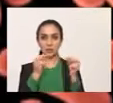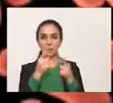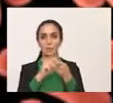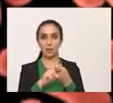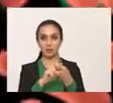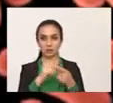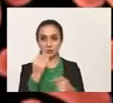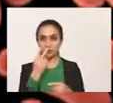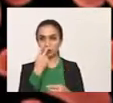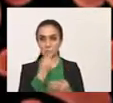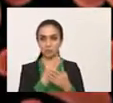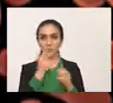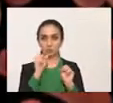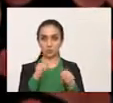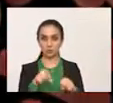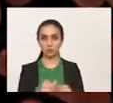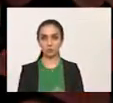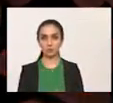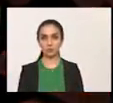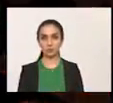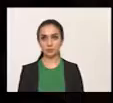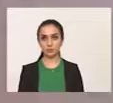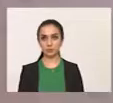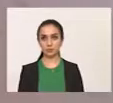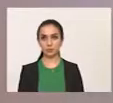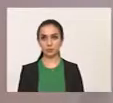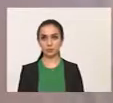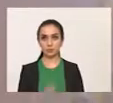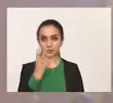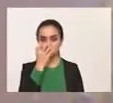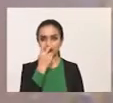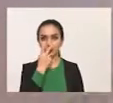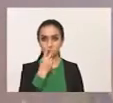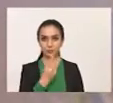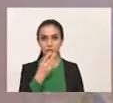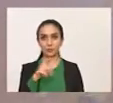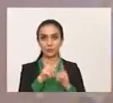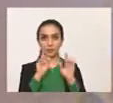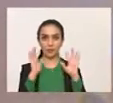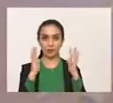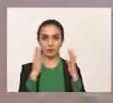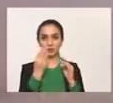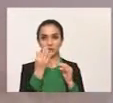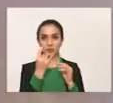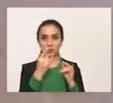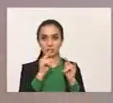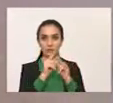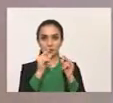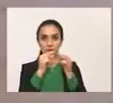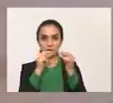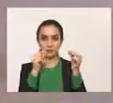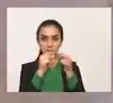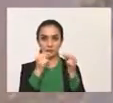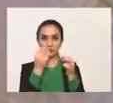bakteriyasini kuzatishingiz mumkin. Tasvirda ko'ringan yaltiroq sharsimon